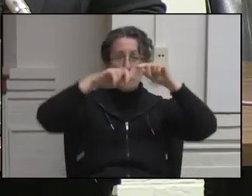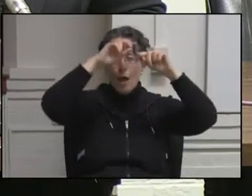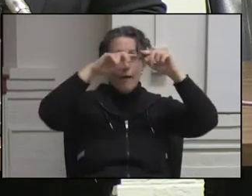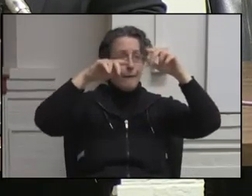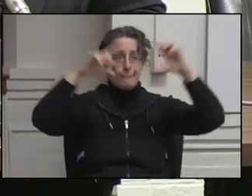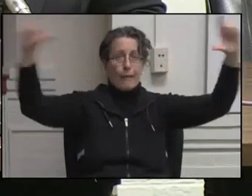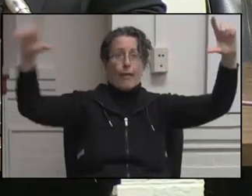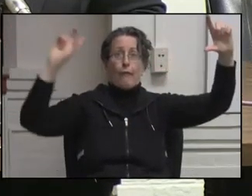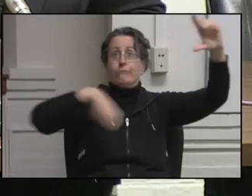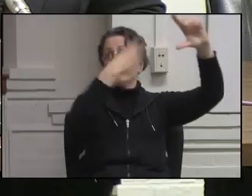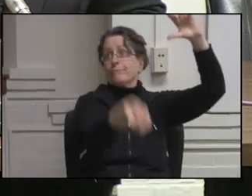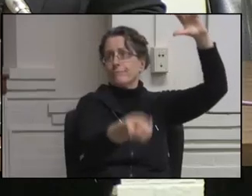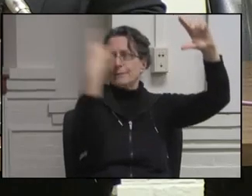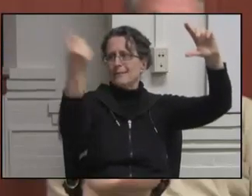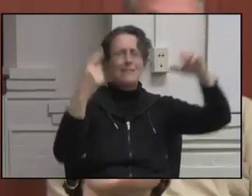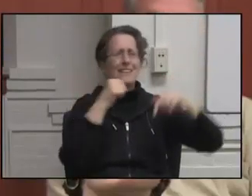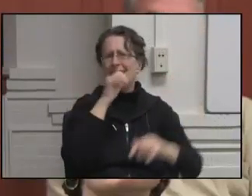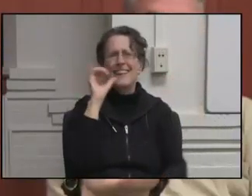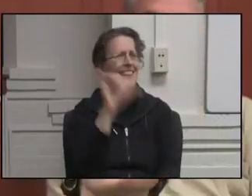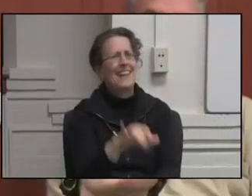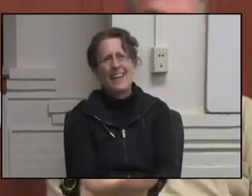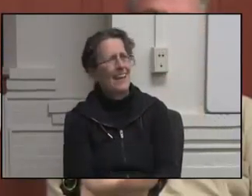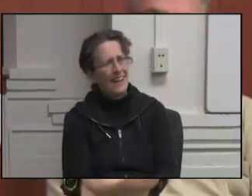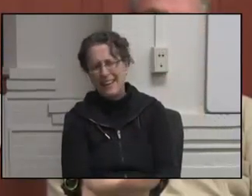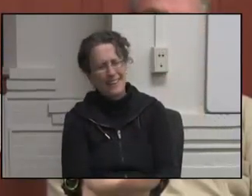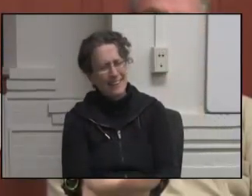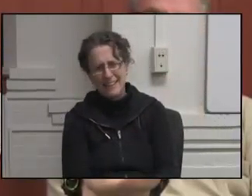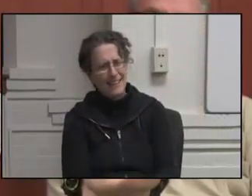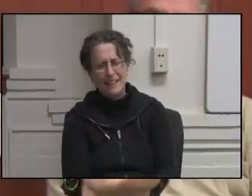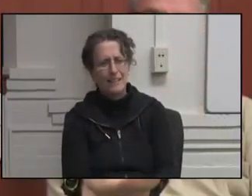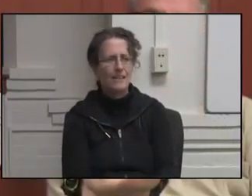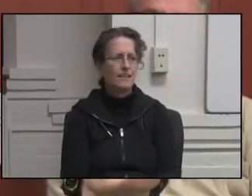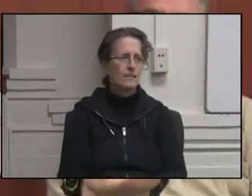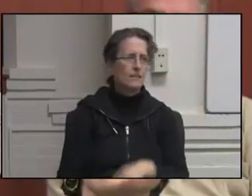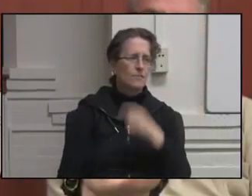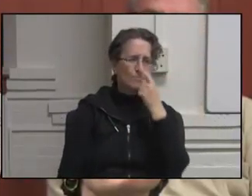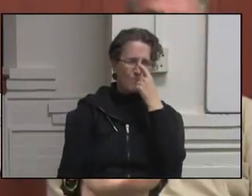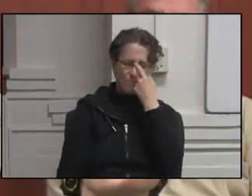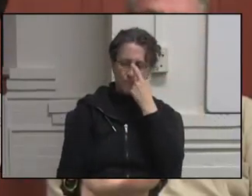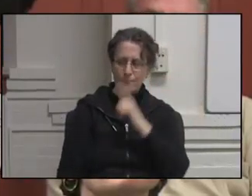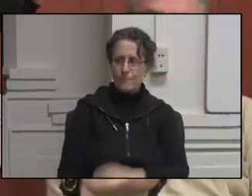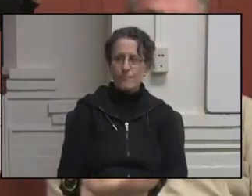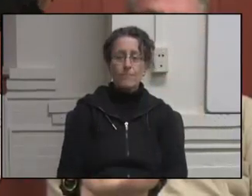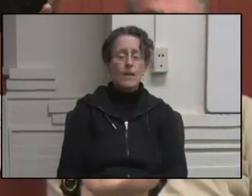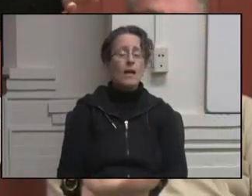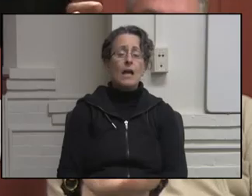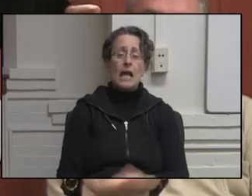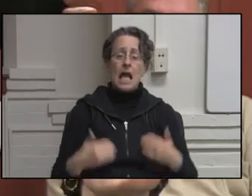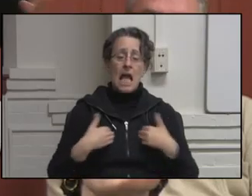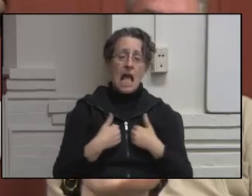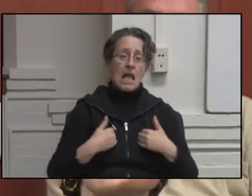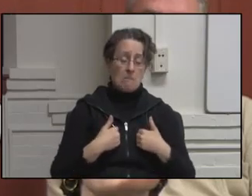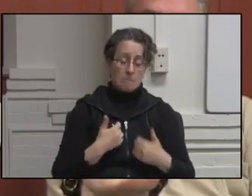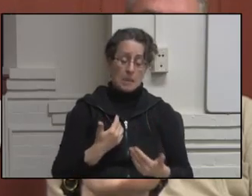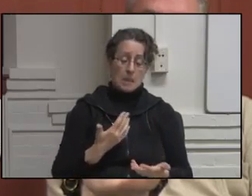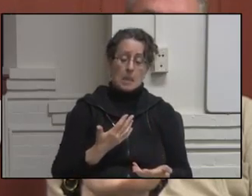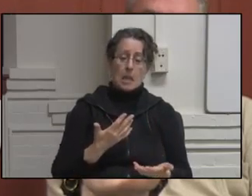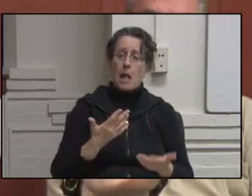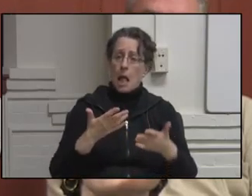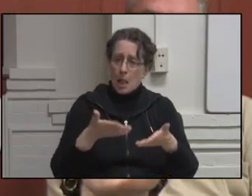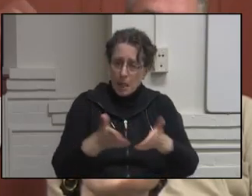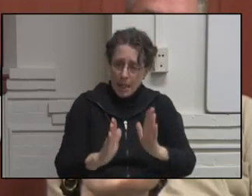sense, by my definition. Just because an animal may not resist being touched,